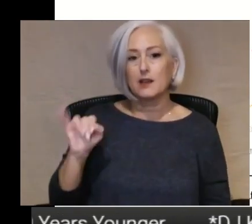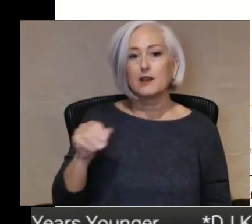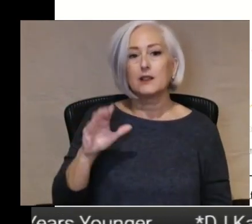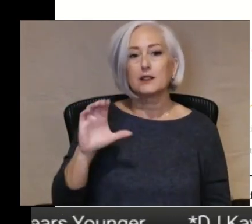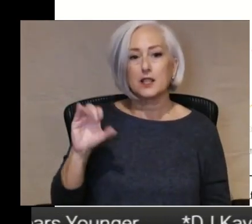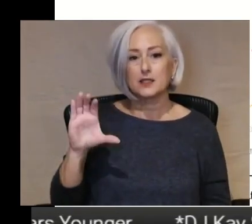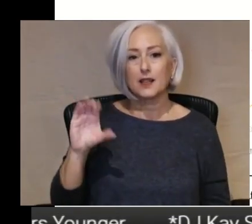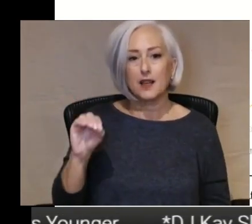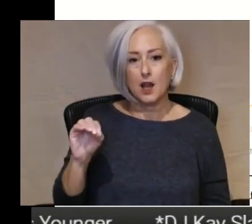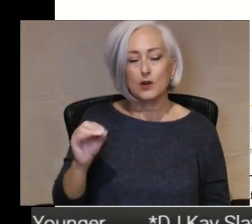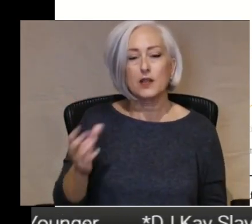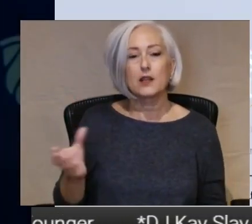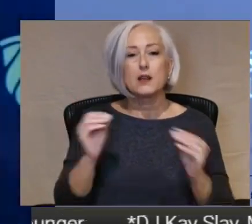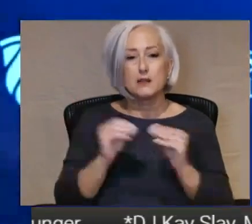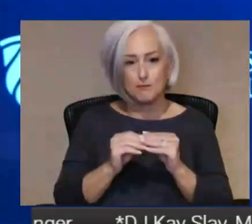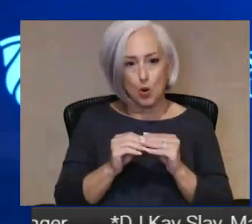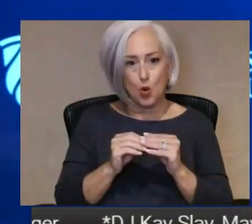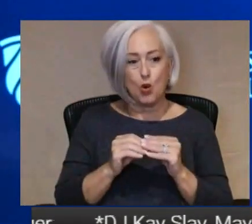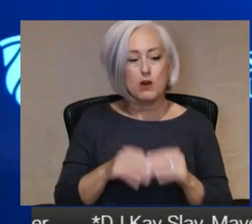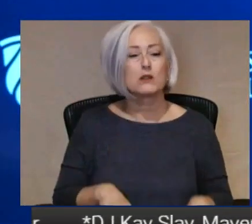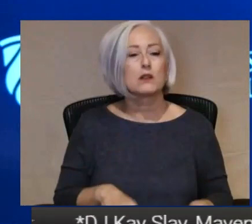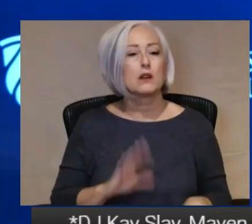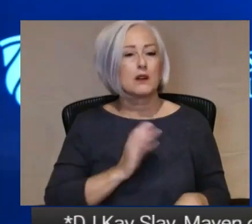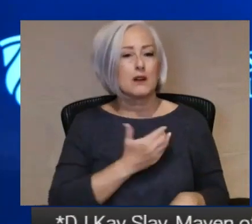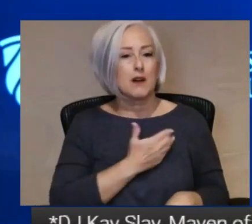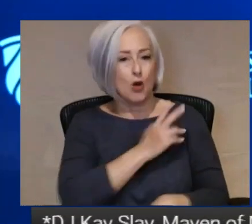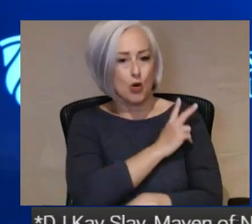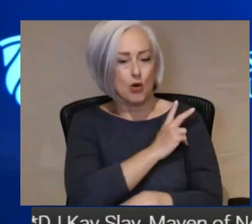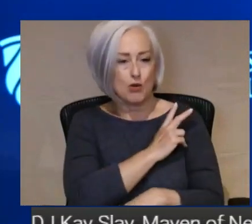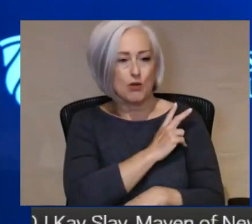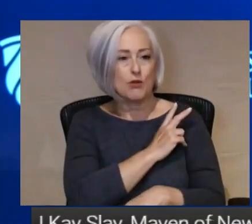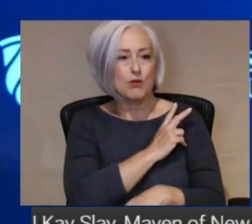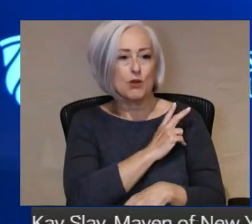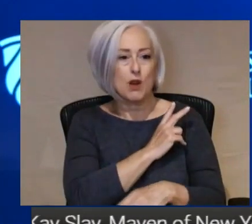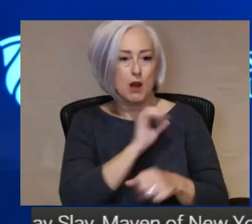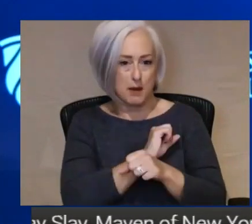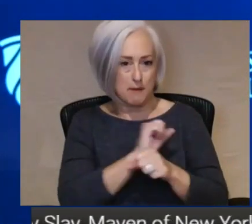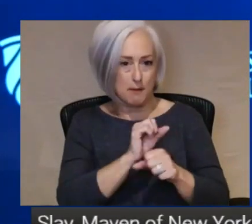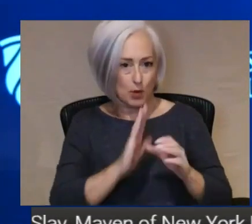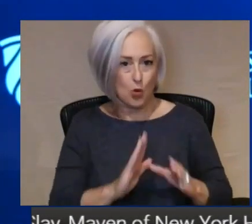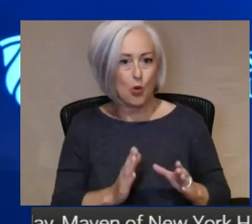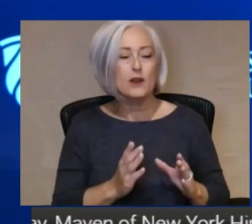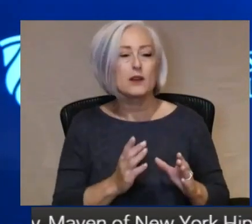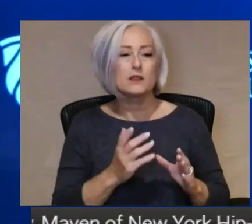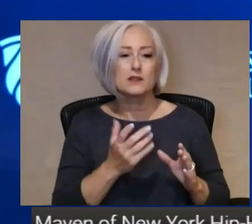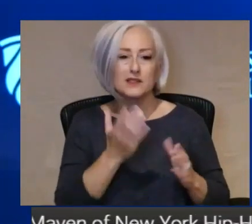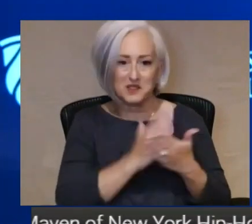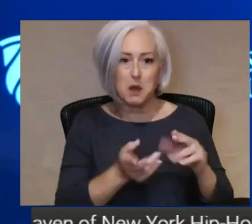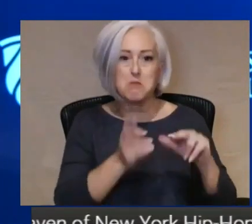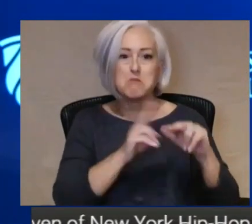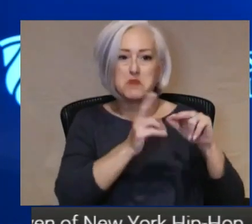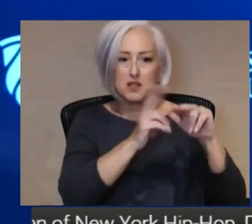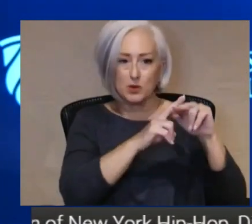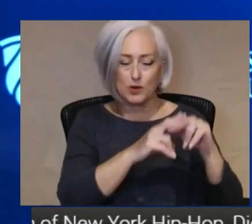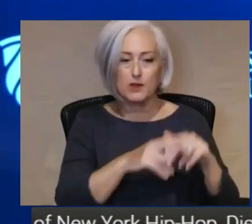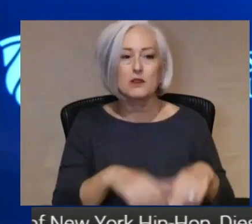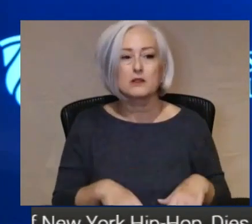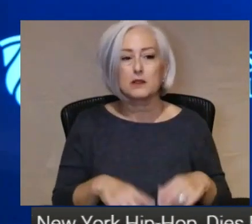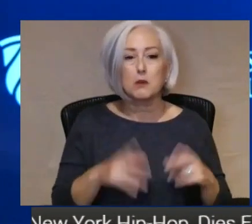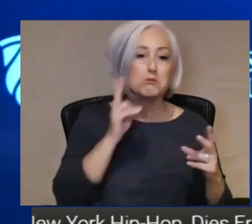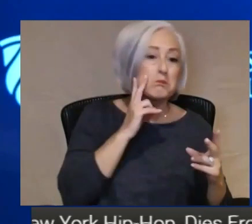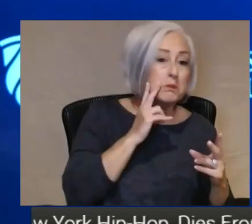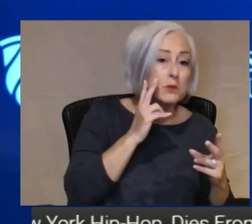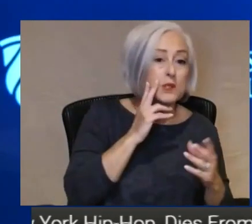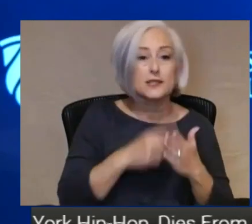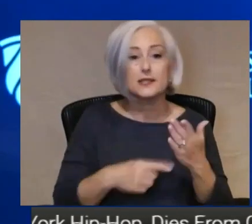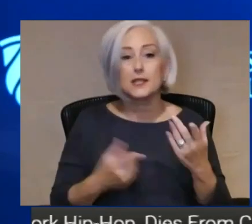out with COVID. We know that our numbers in the hospital are starting to tick up a little bit. That could easily be random variations. So we have to watch and see what happens there. But I